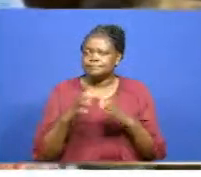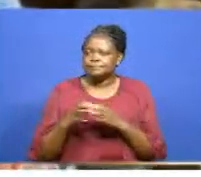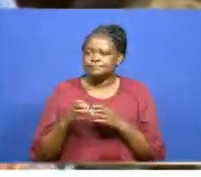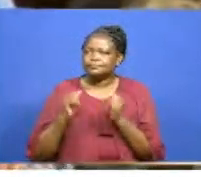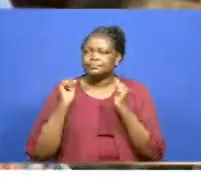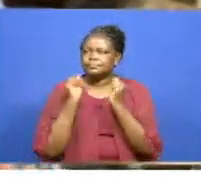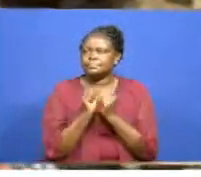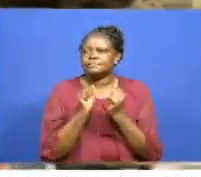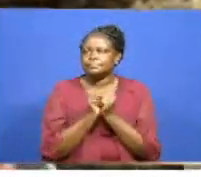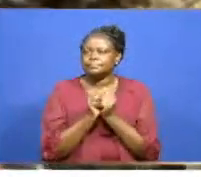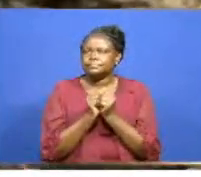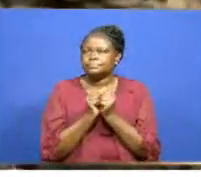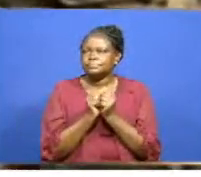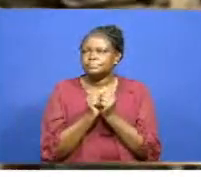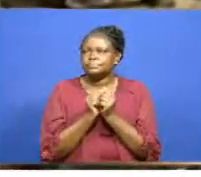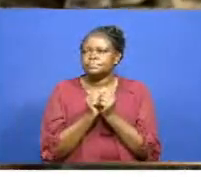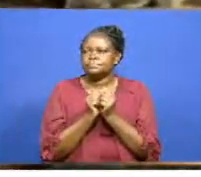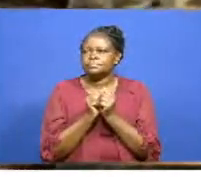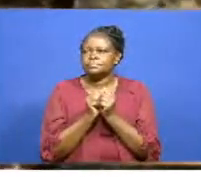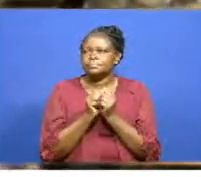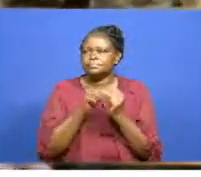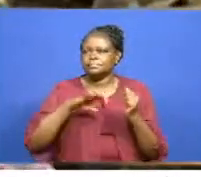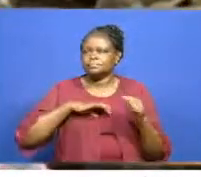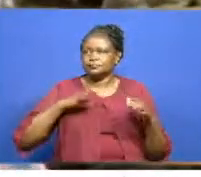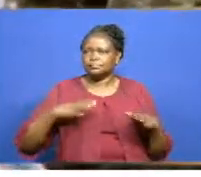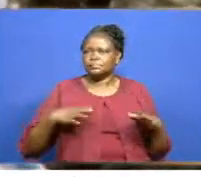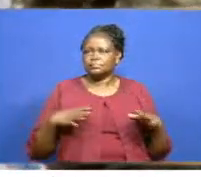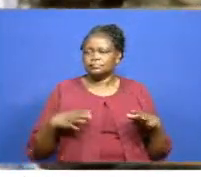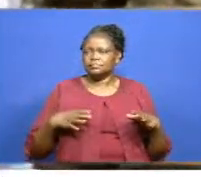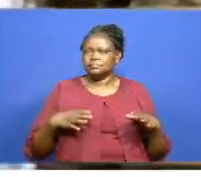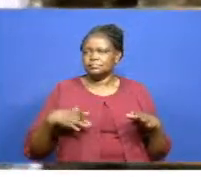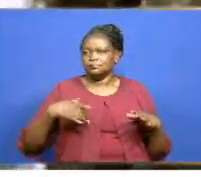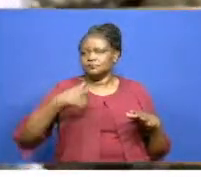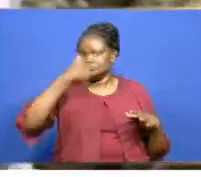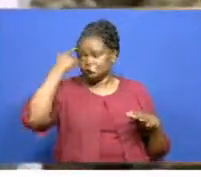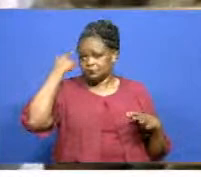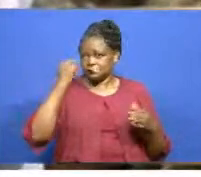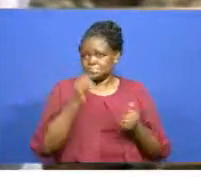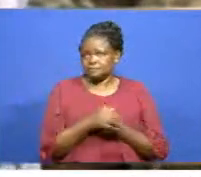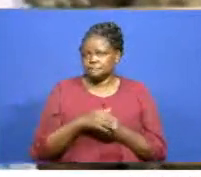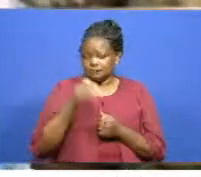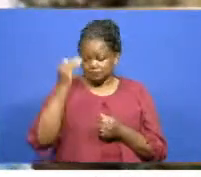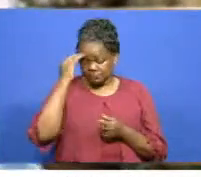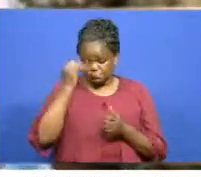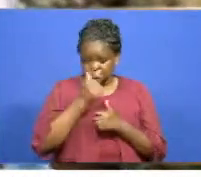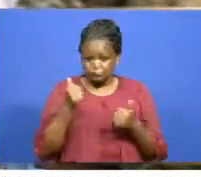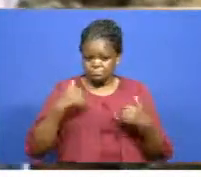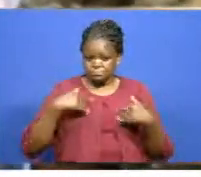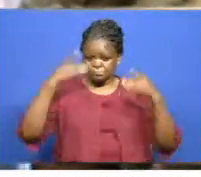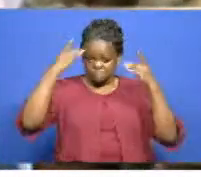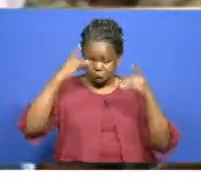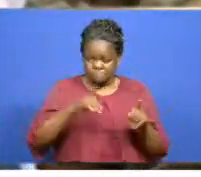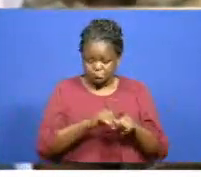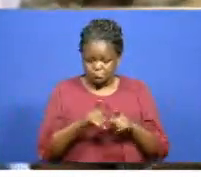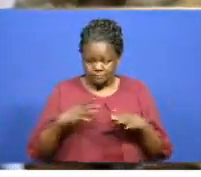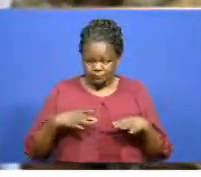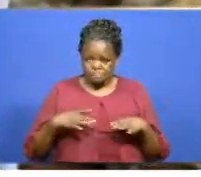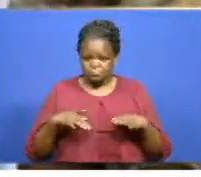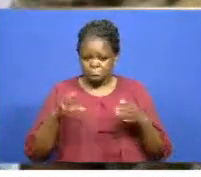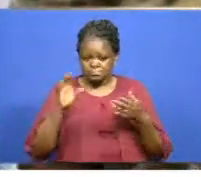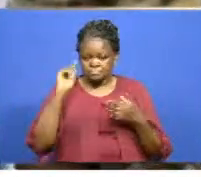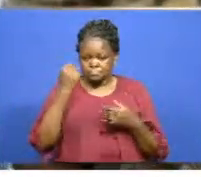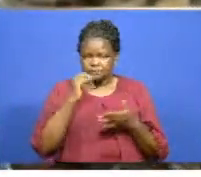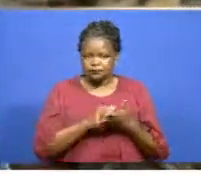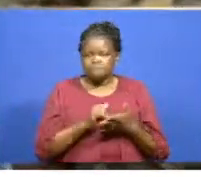alongside and working alongside our own people. Because, as you know very well, that we have decided as a people in this country that